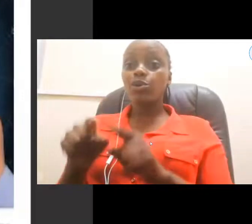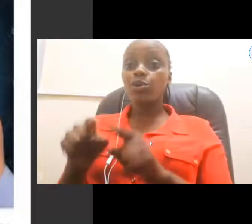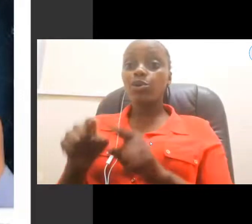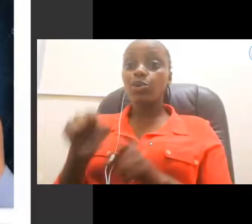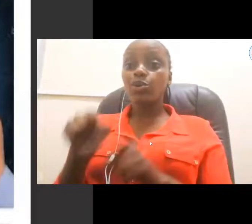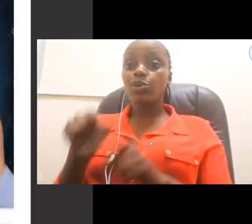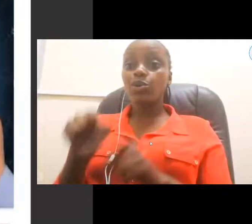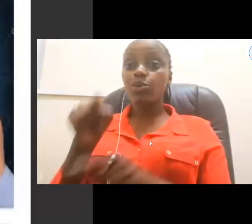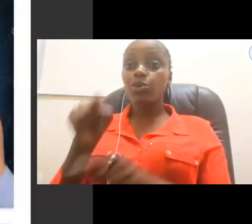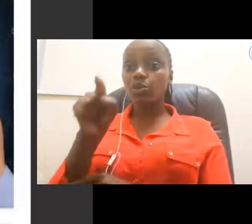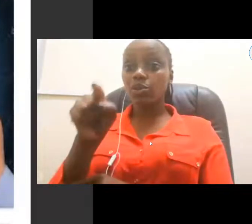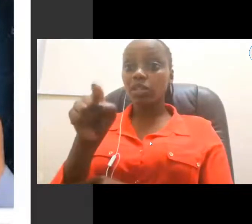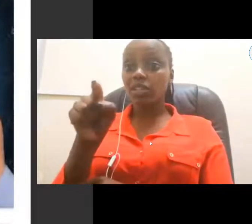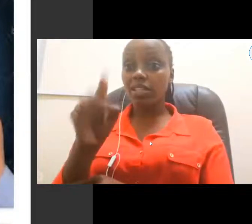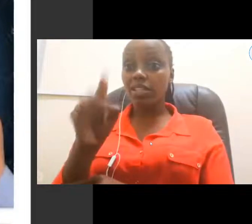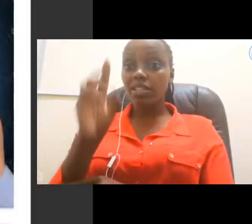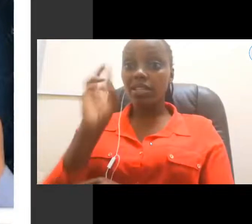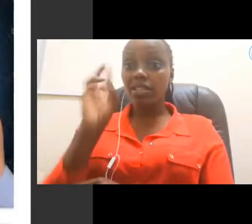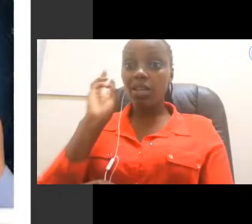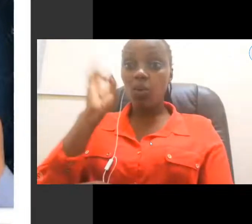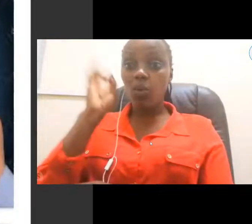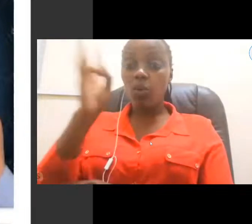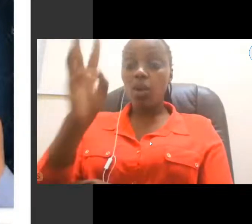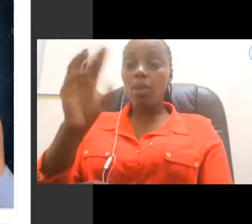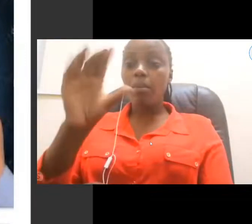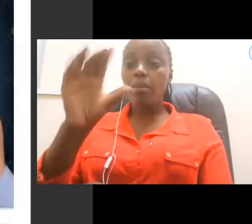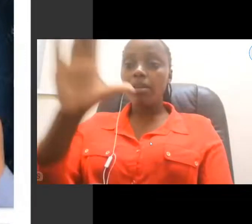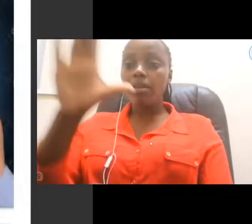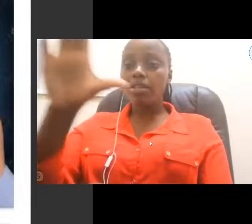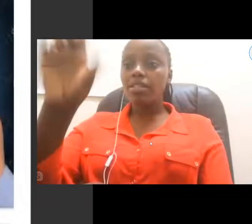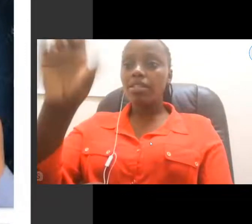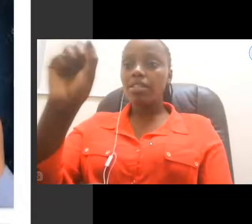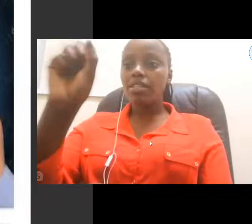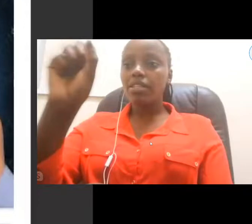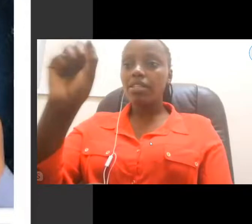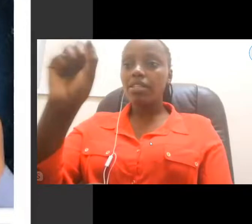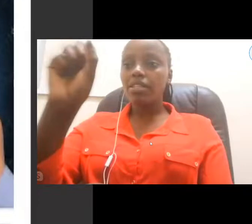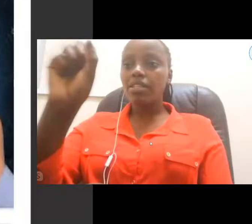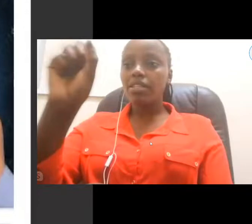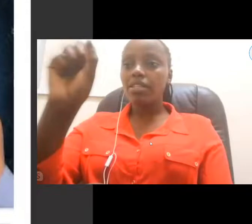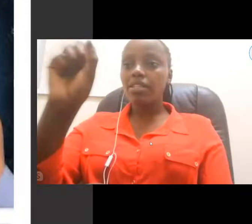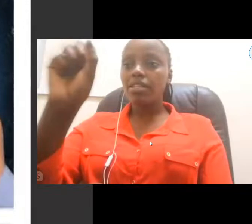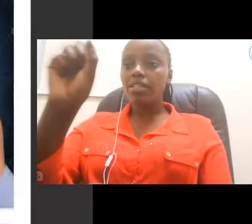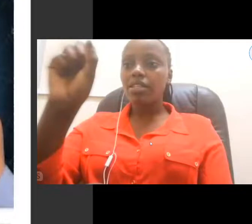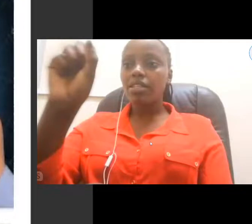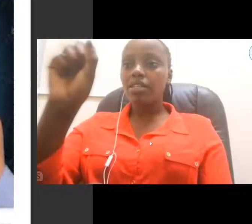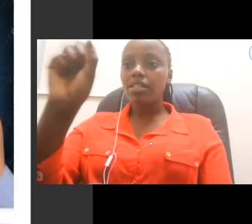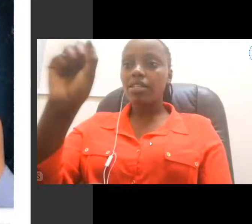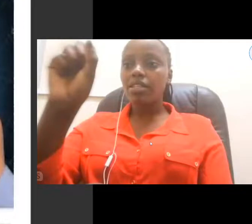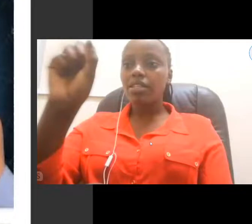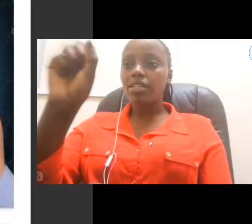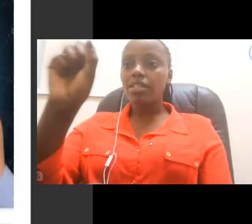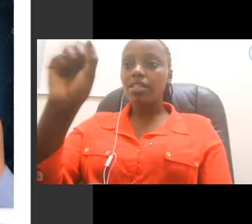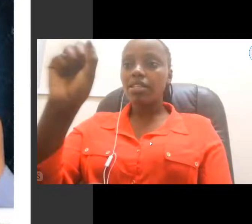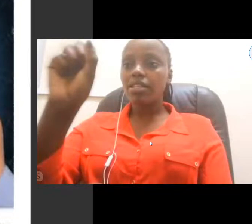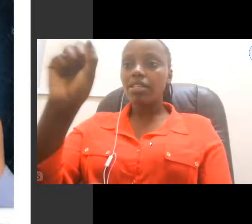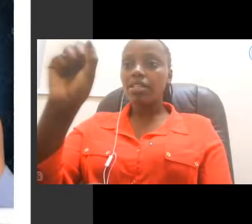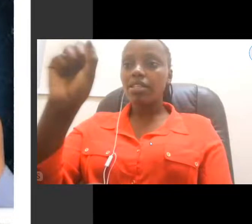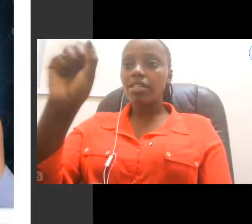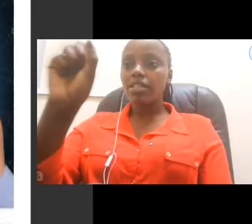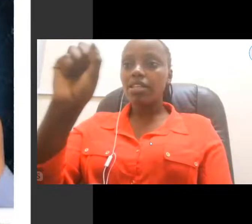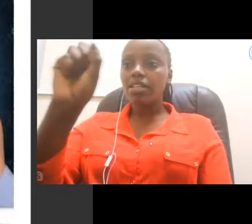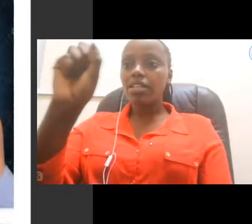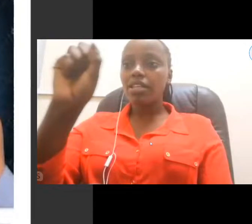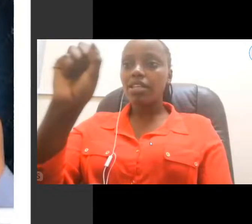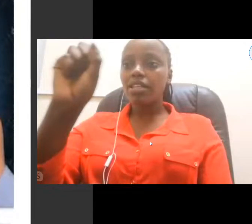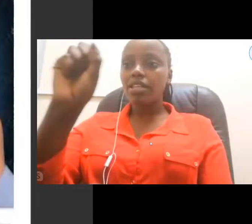goal. And I just want to indicate that, colleagues, when you make inputs, when you respond to this question, you